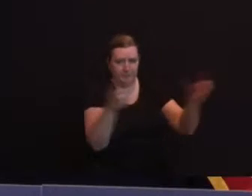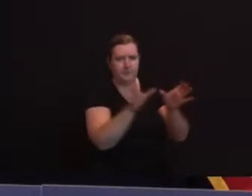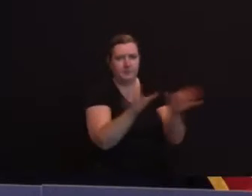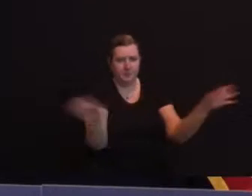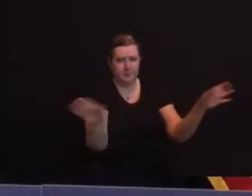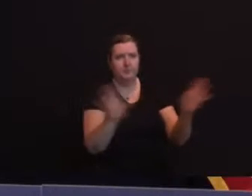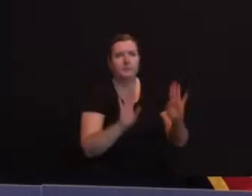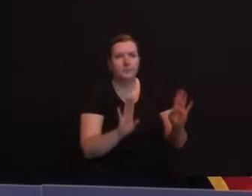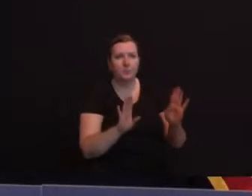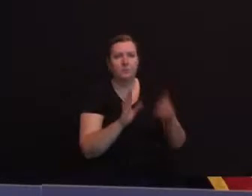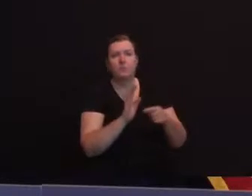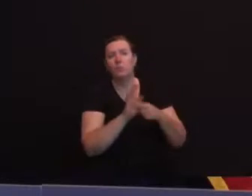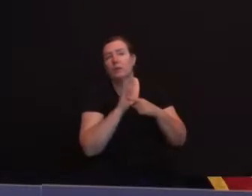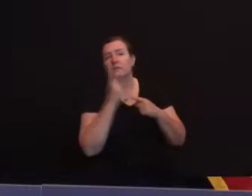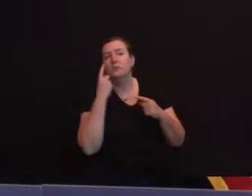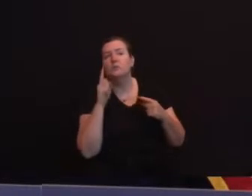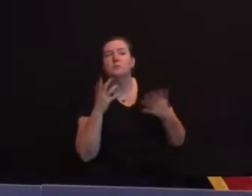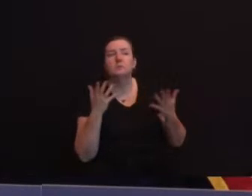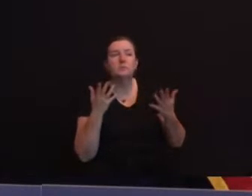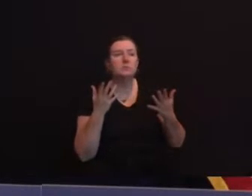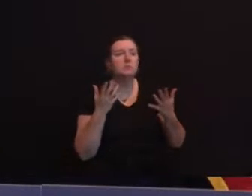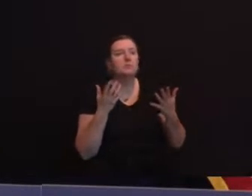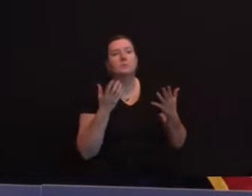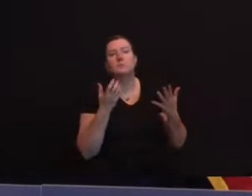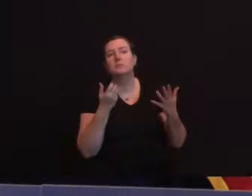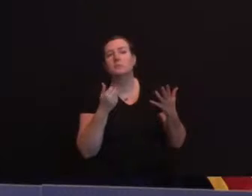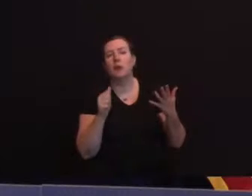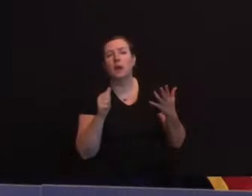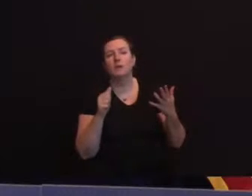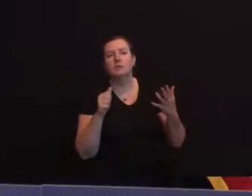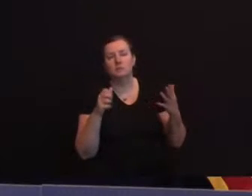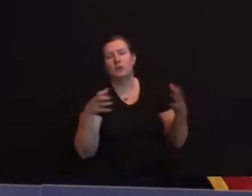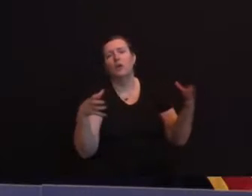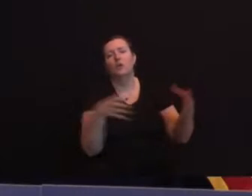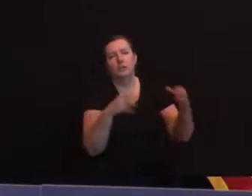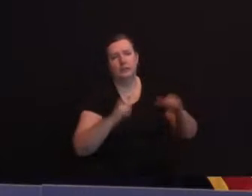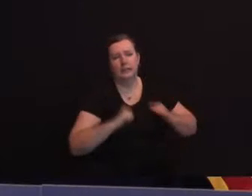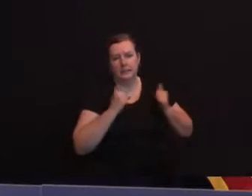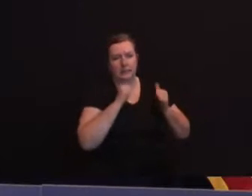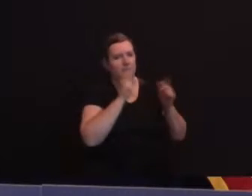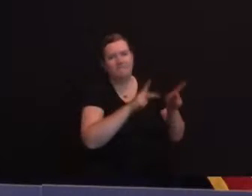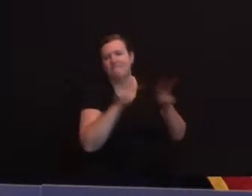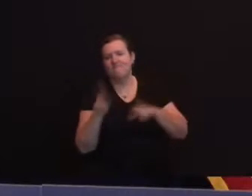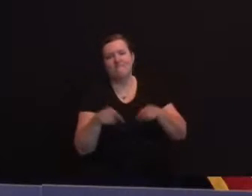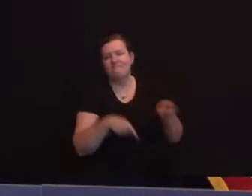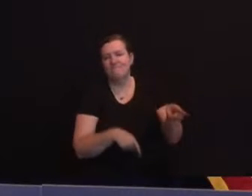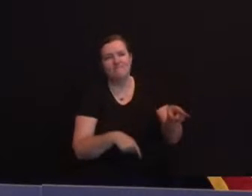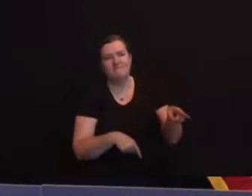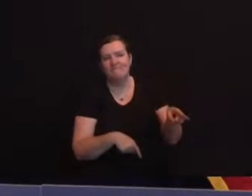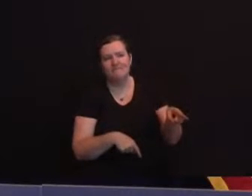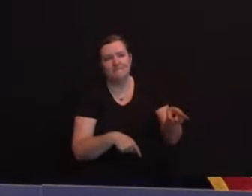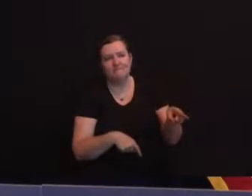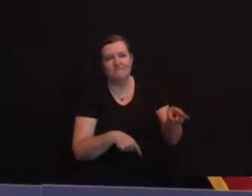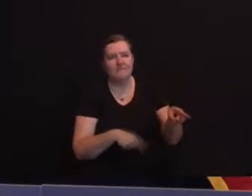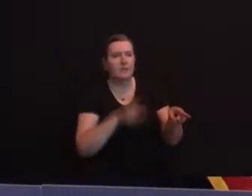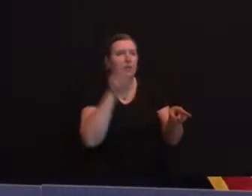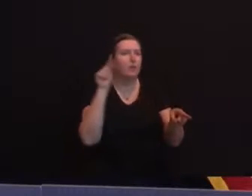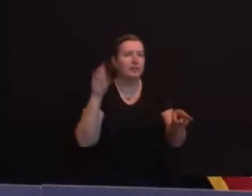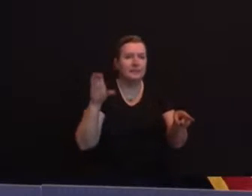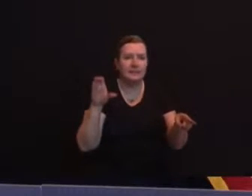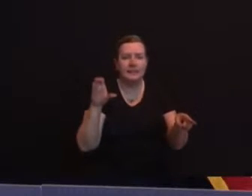for any congregate living is the same, no matter the reason for